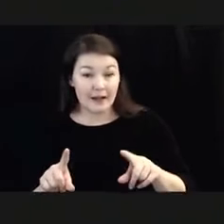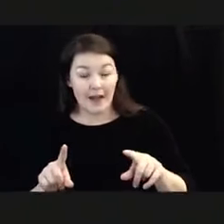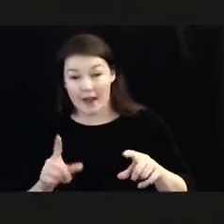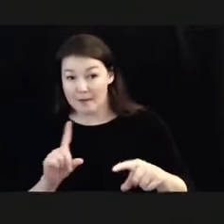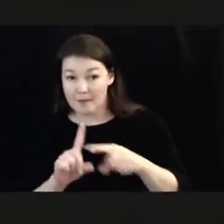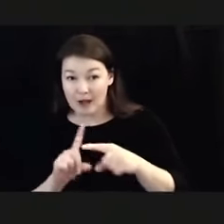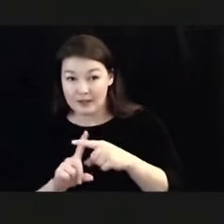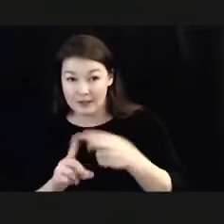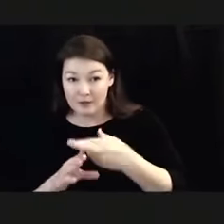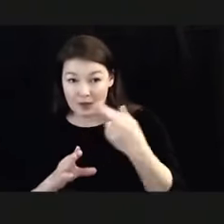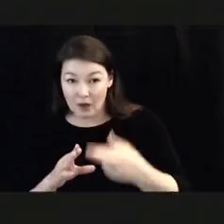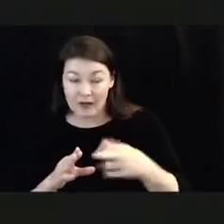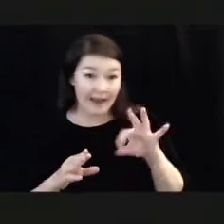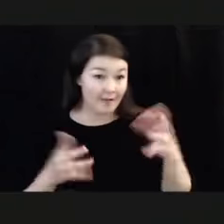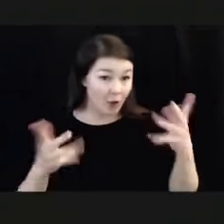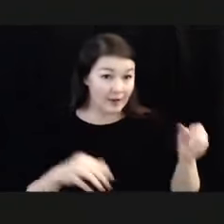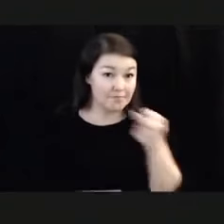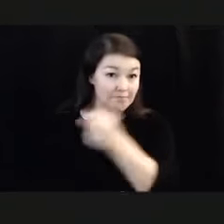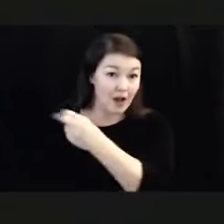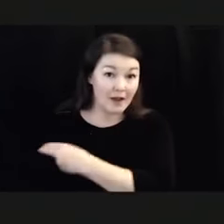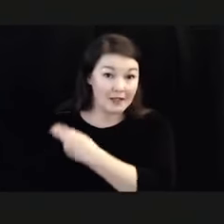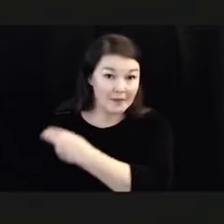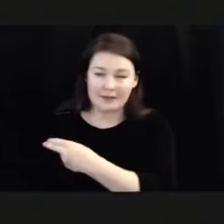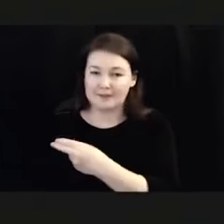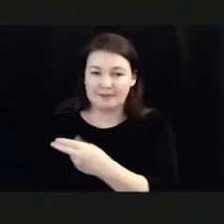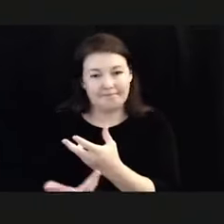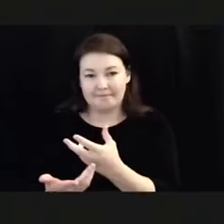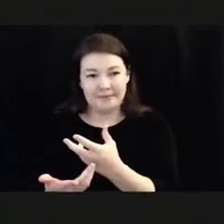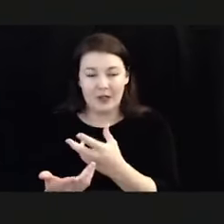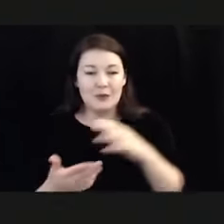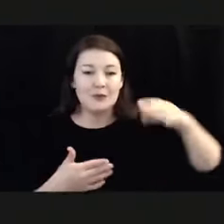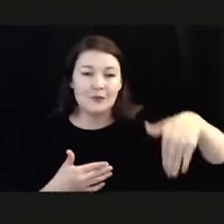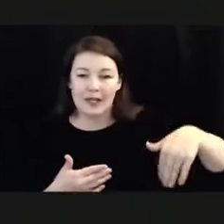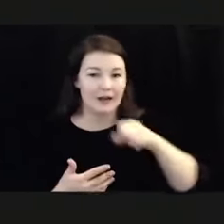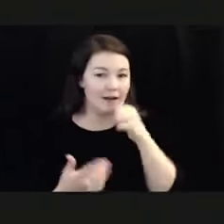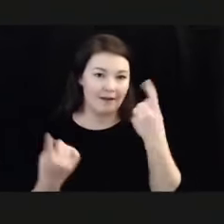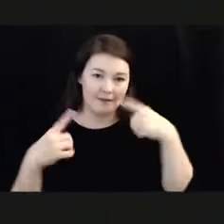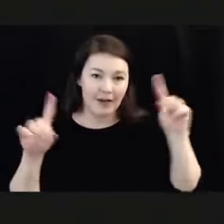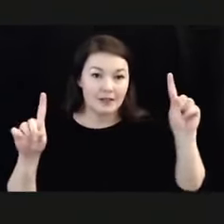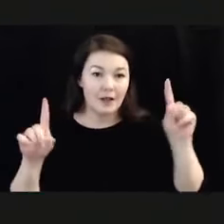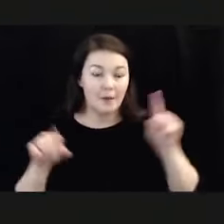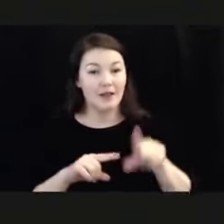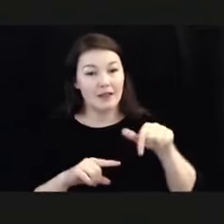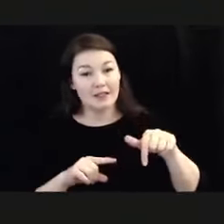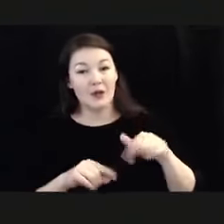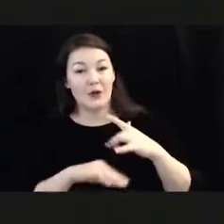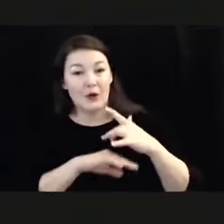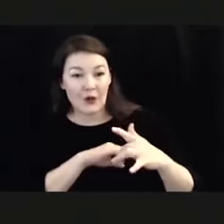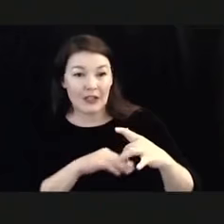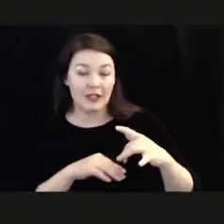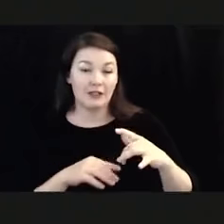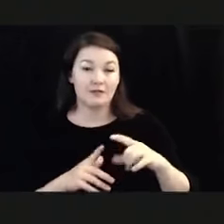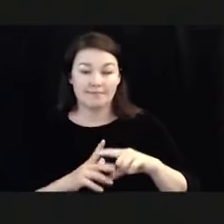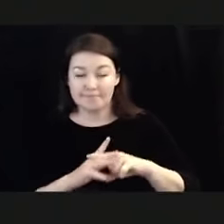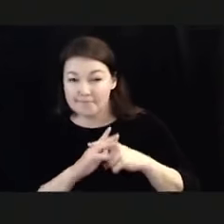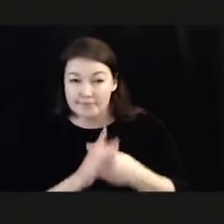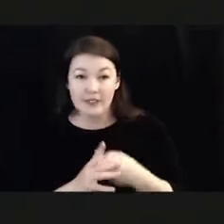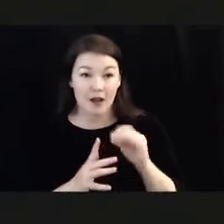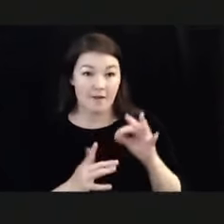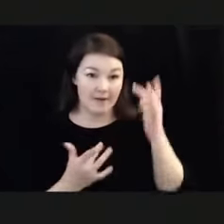you're hospitalized for COVID. They might give you steroids, they might give you other treatment, but this is early in the course of infection,